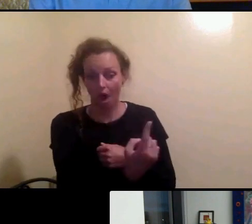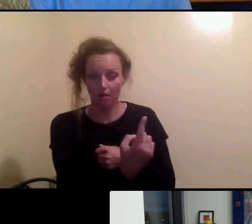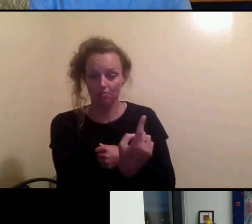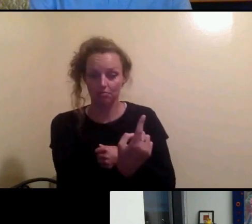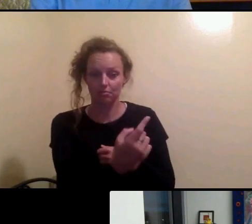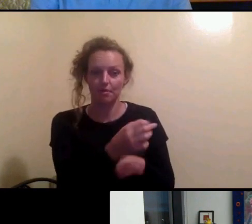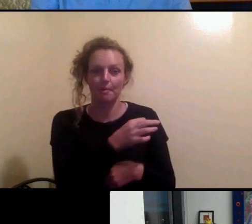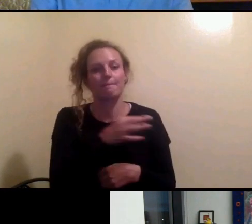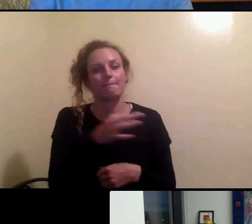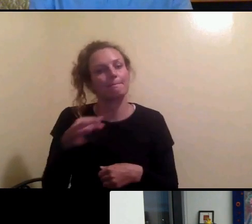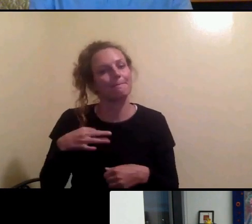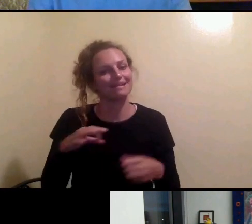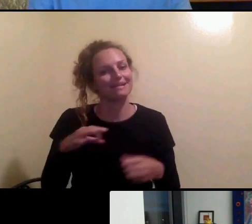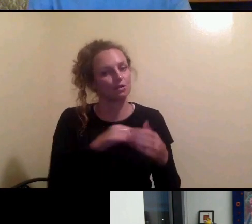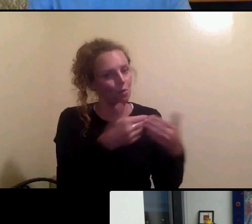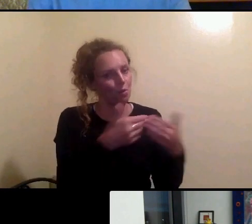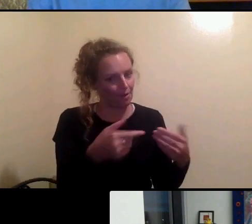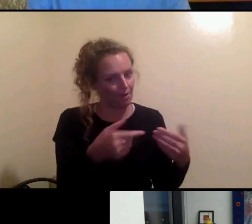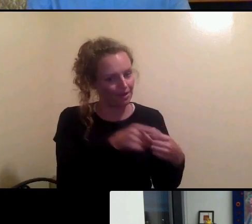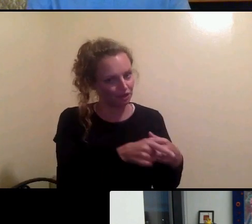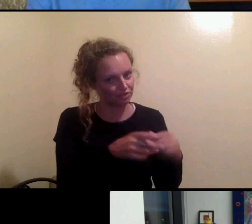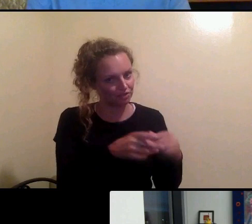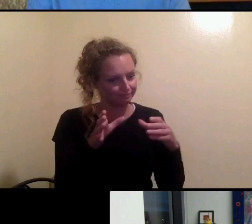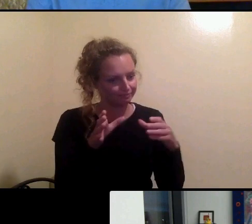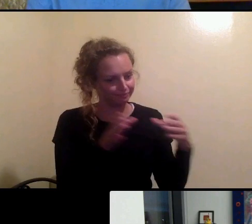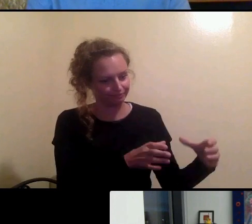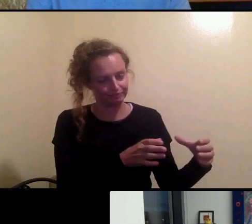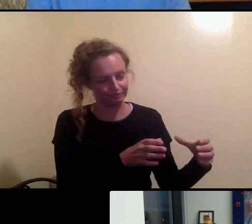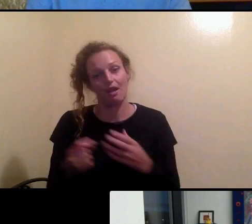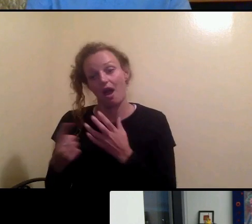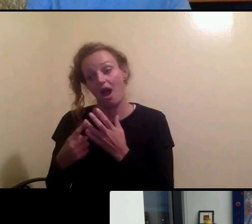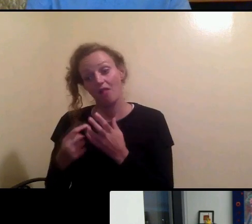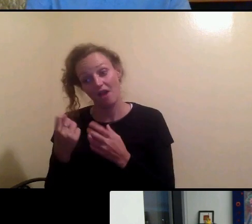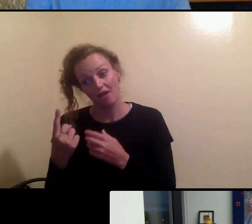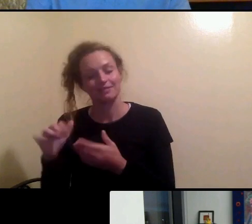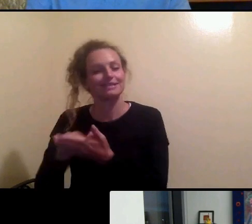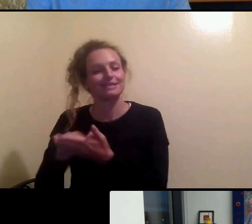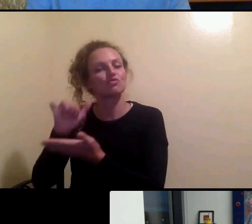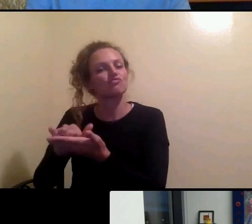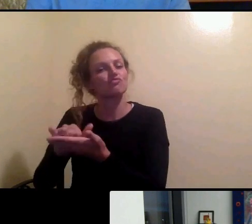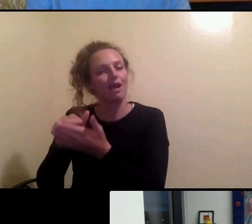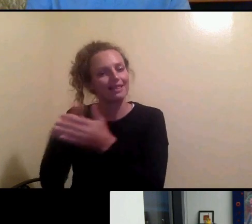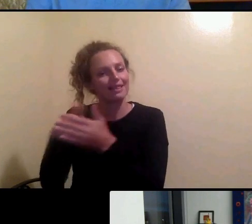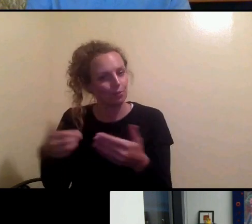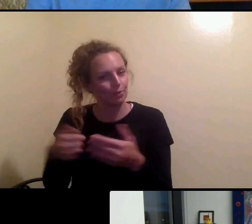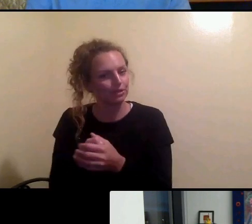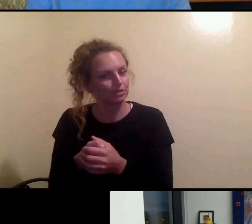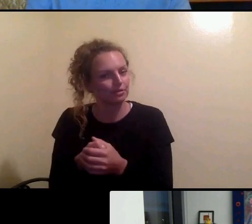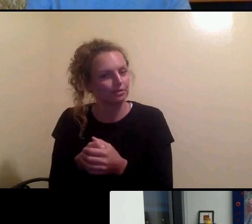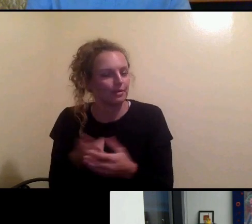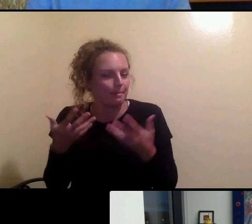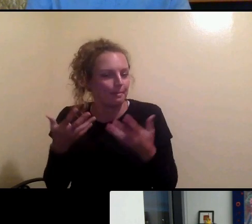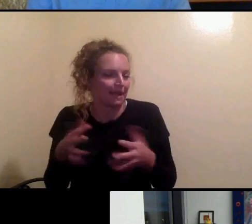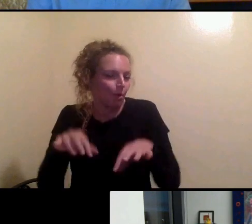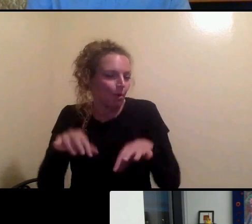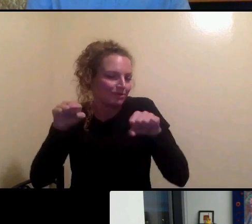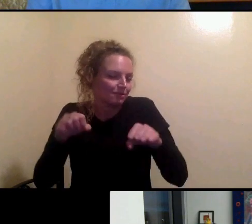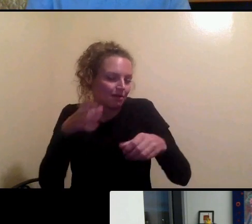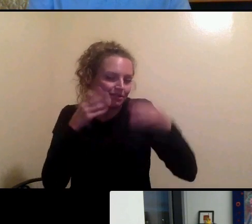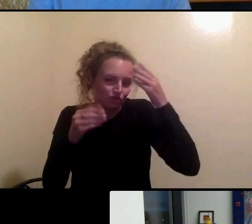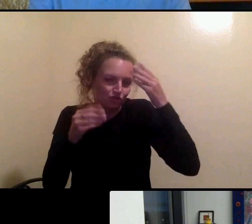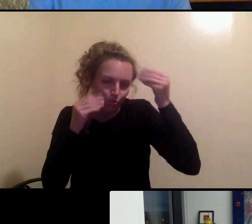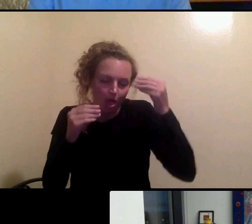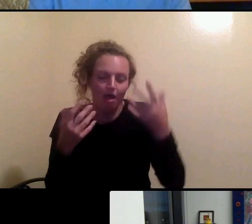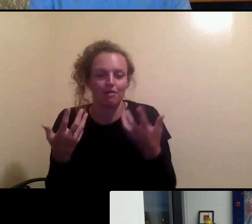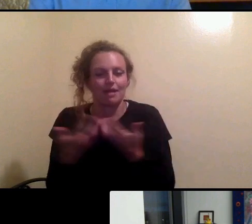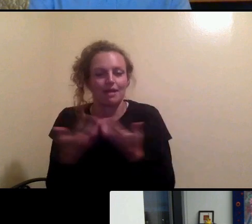which is needed. But I think we are now beginning to learn how to communicate